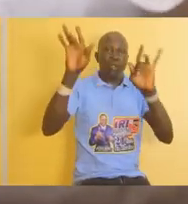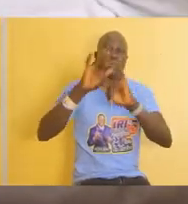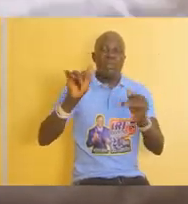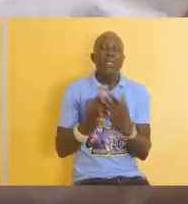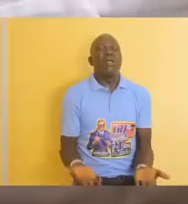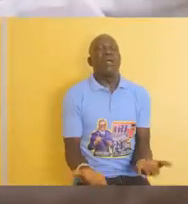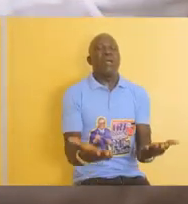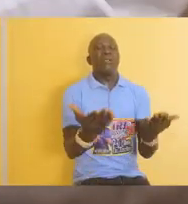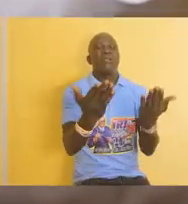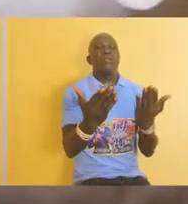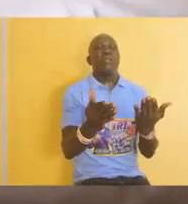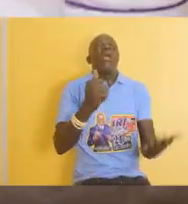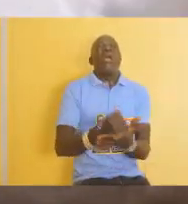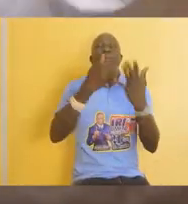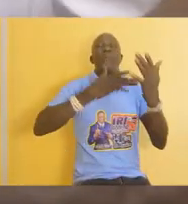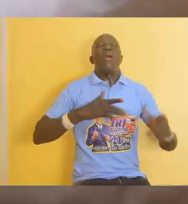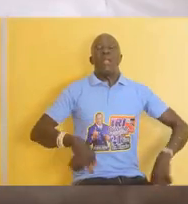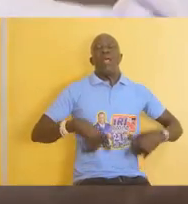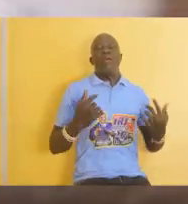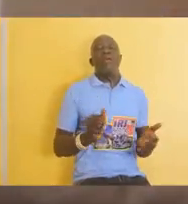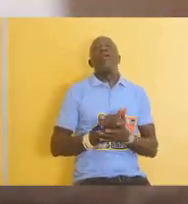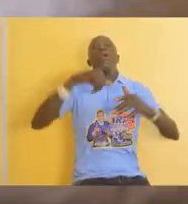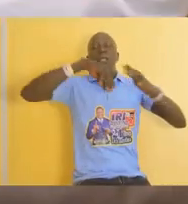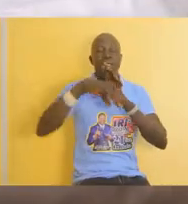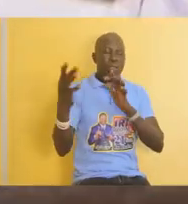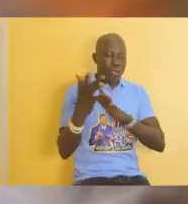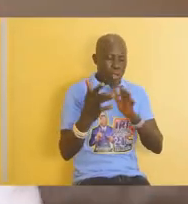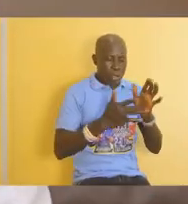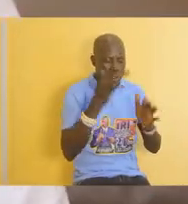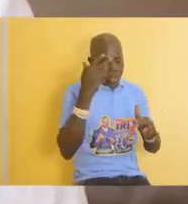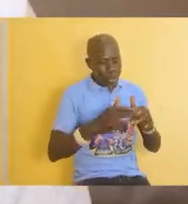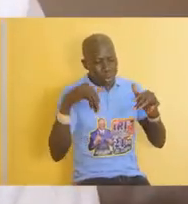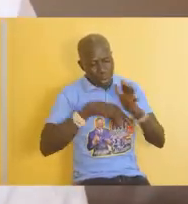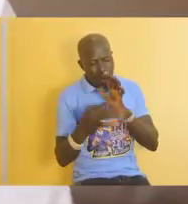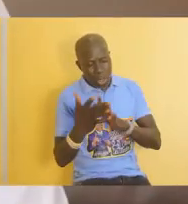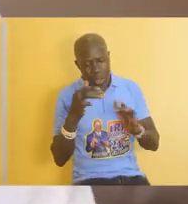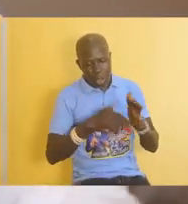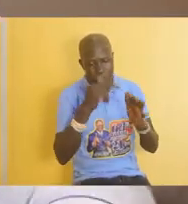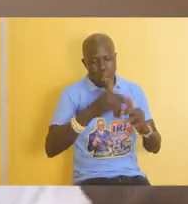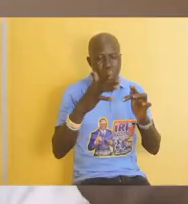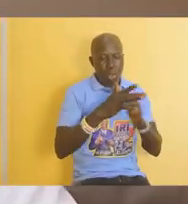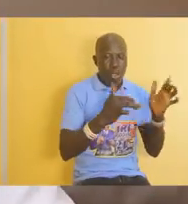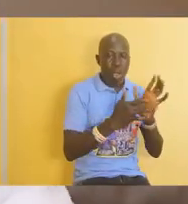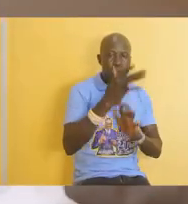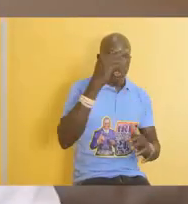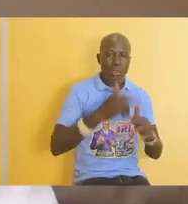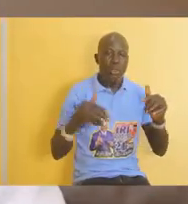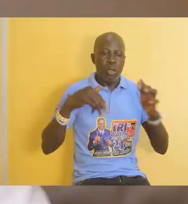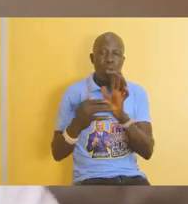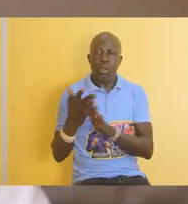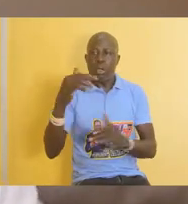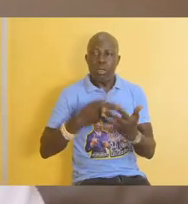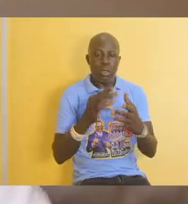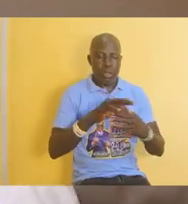mercy. Rise. And help Allah. Oh yeah. Oh God, yes. Oh God, yes. Oh God, yes.